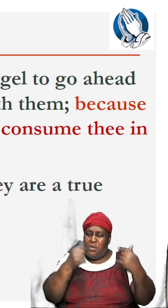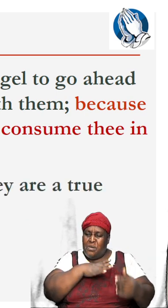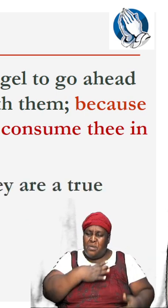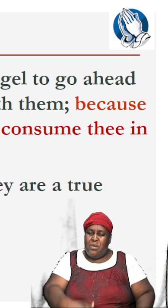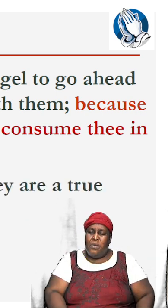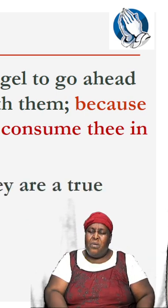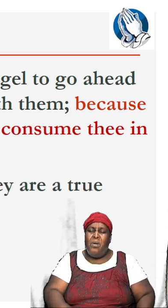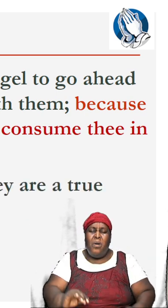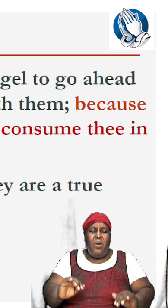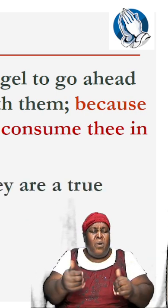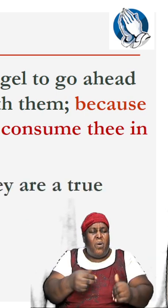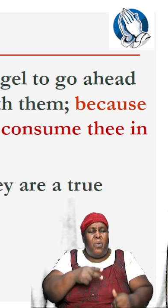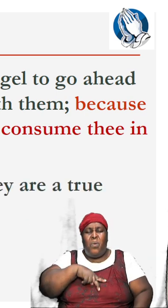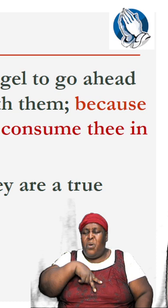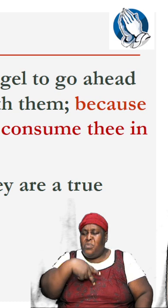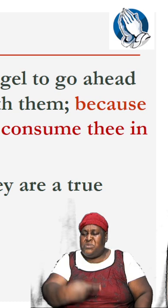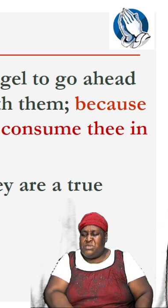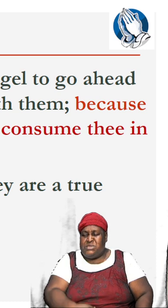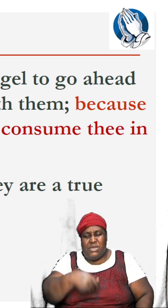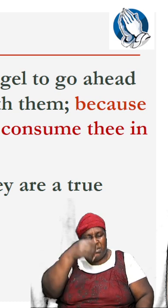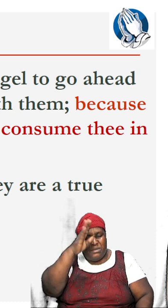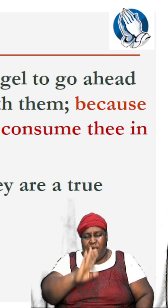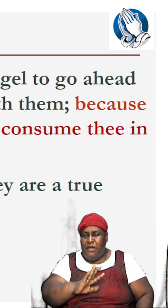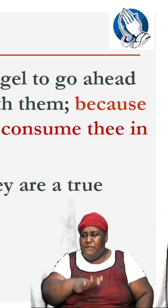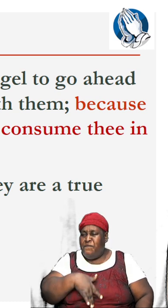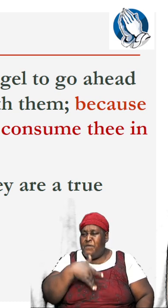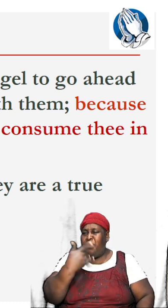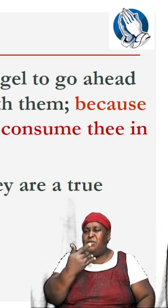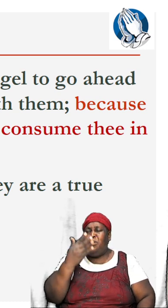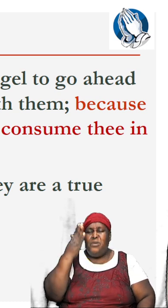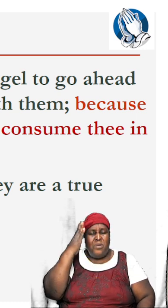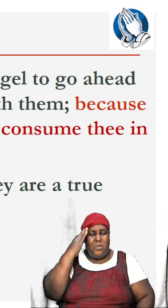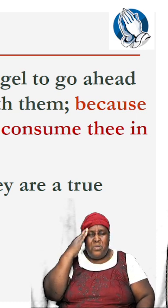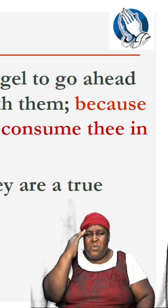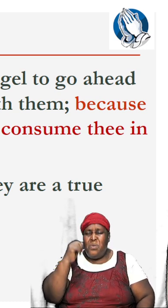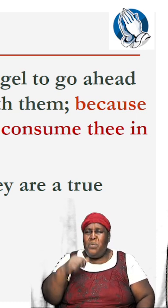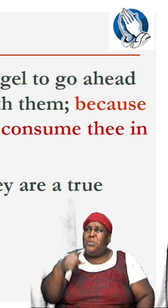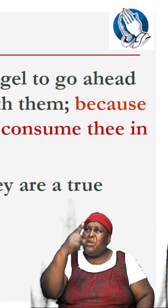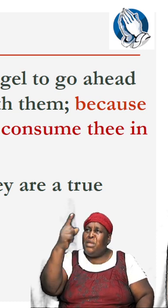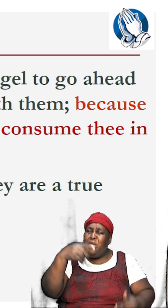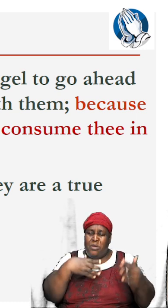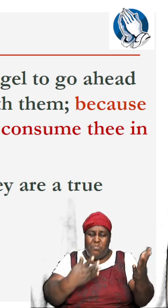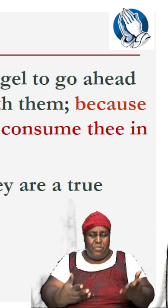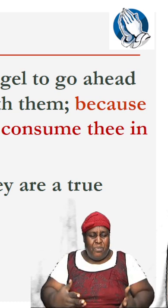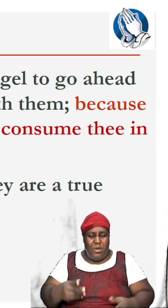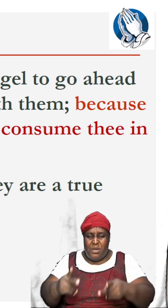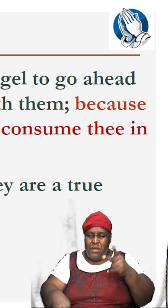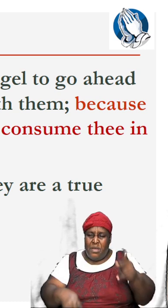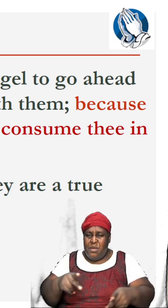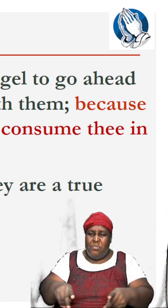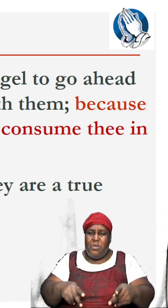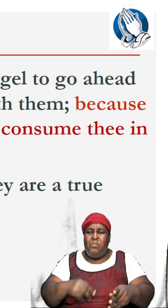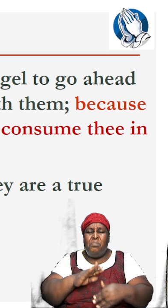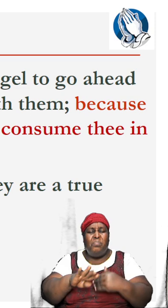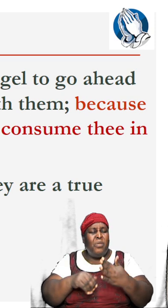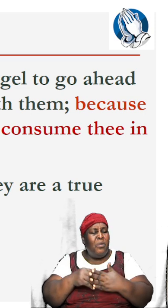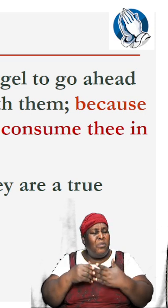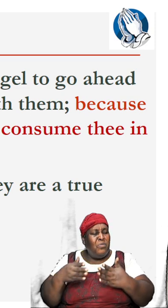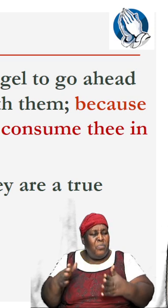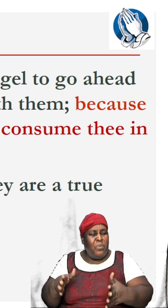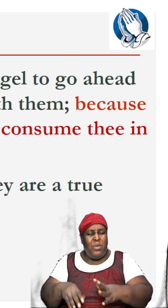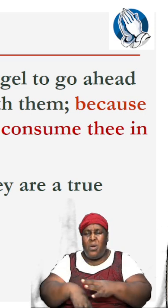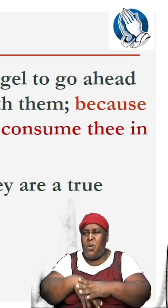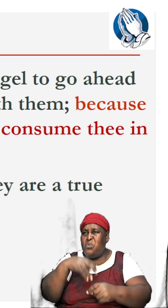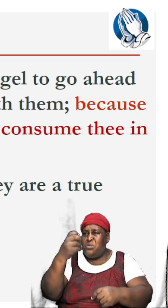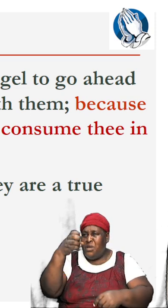upset God must have felt, knowing that he had brought the people all this way. Amen.